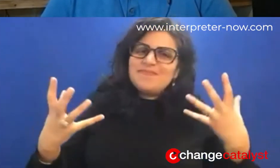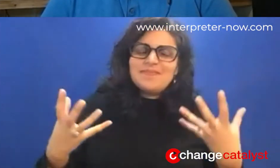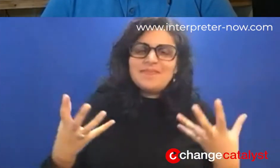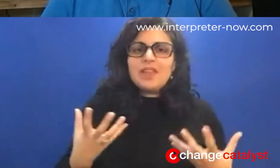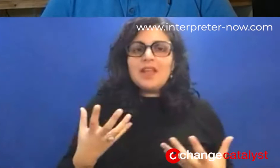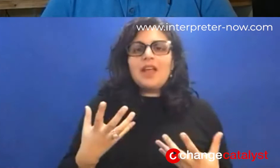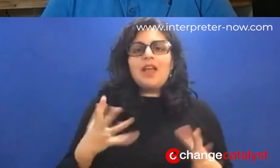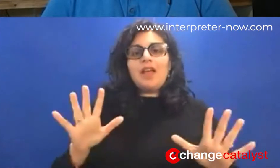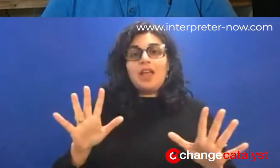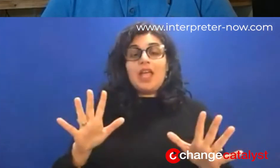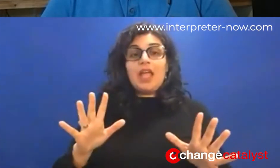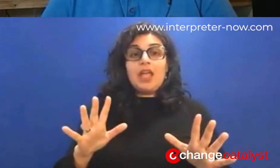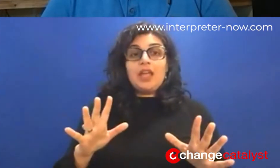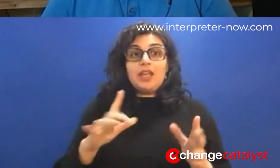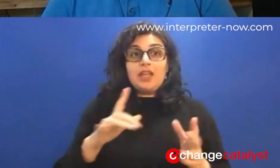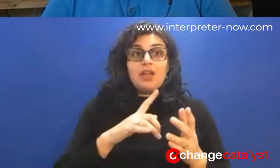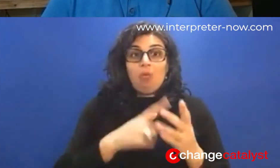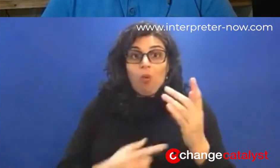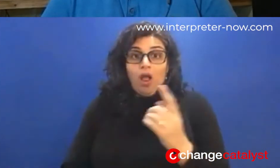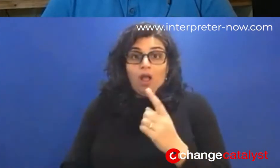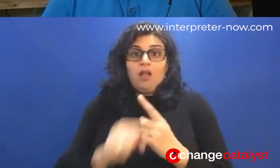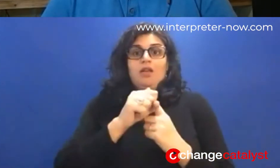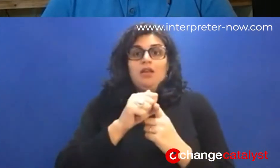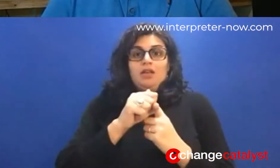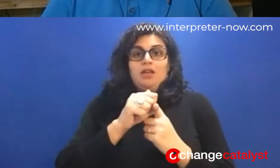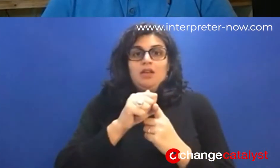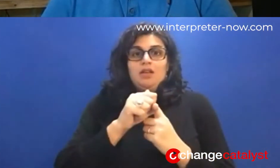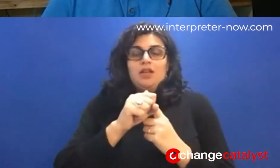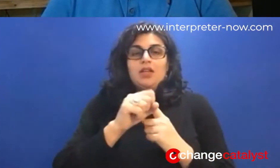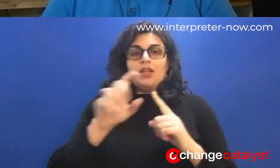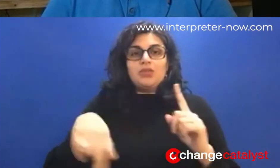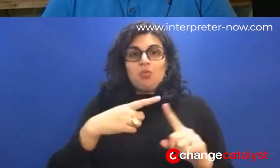you what did it for me was the smile on the officer's face.